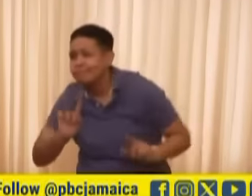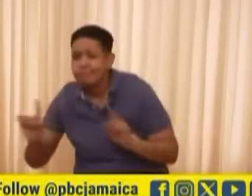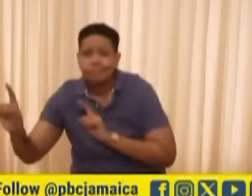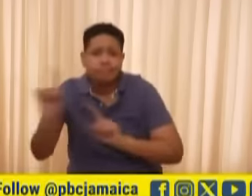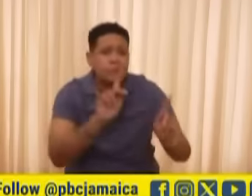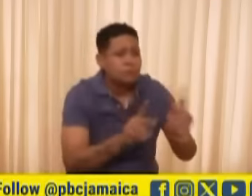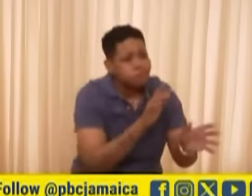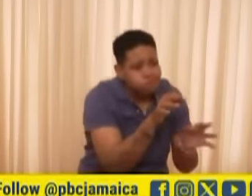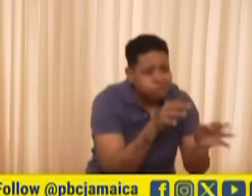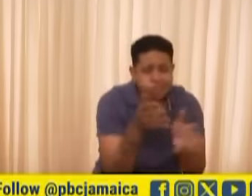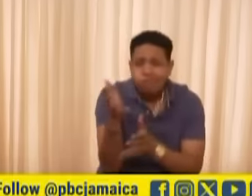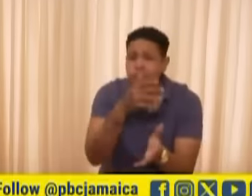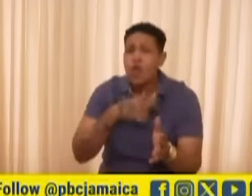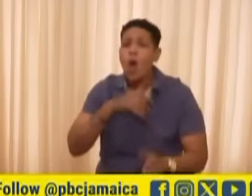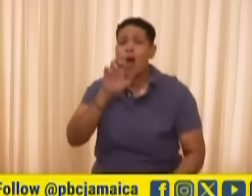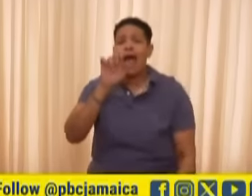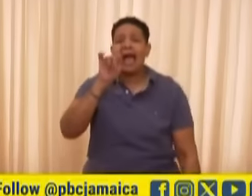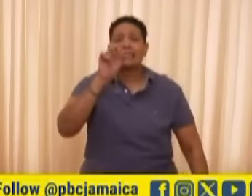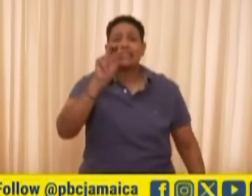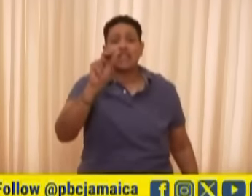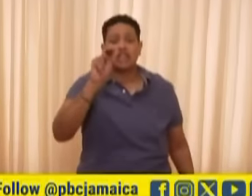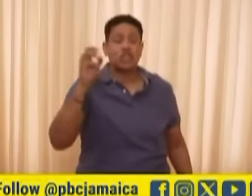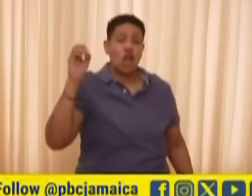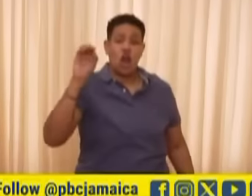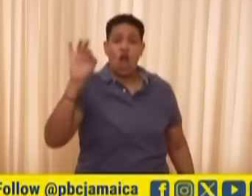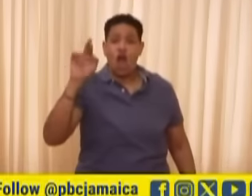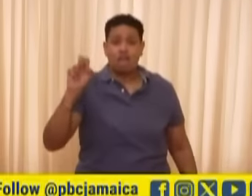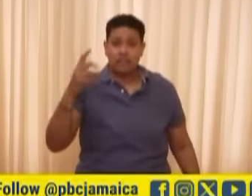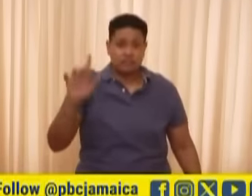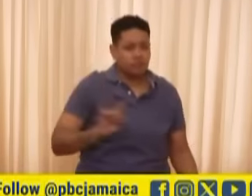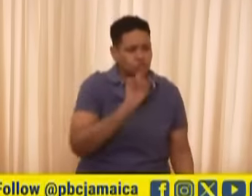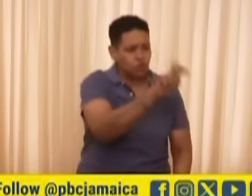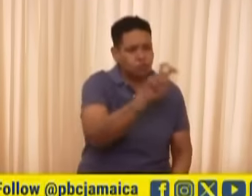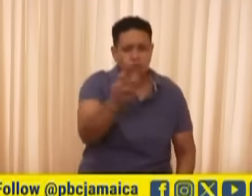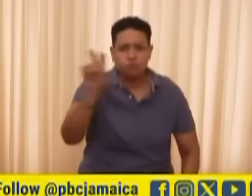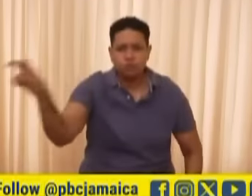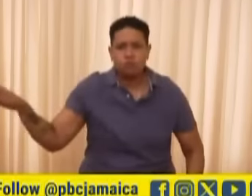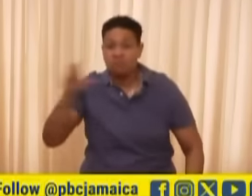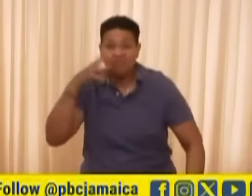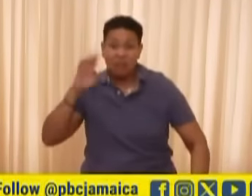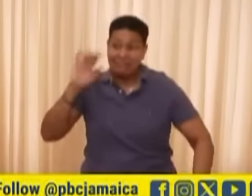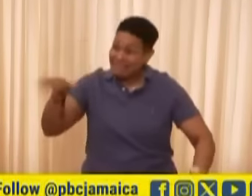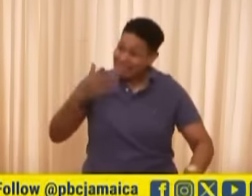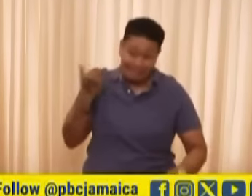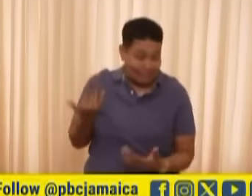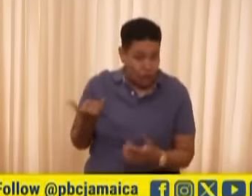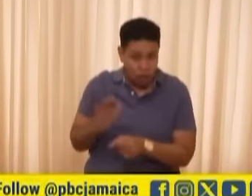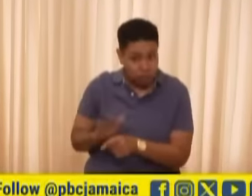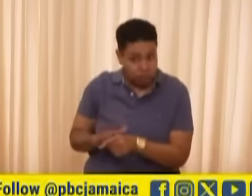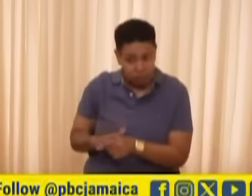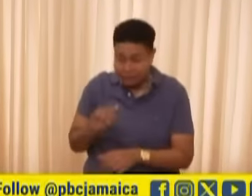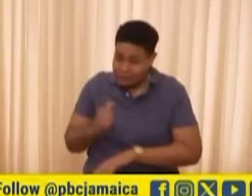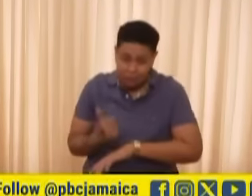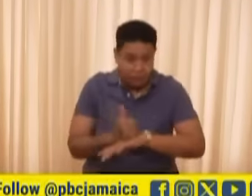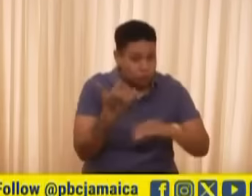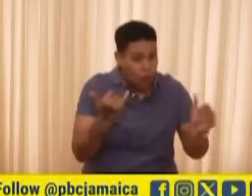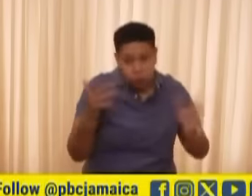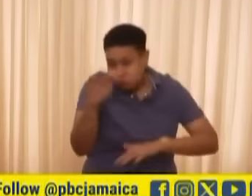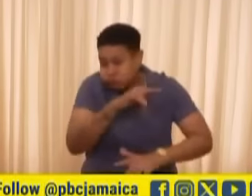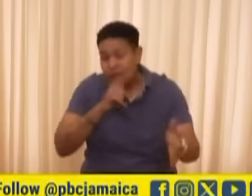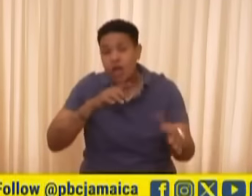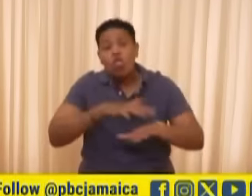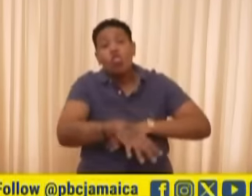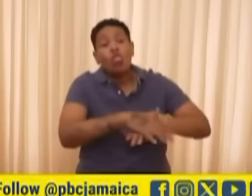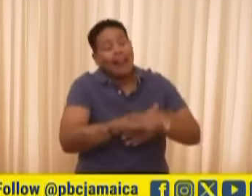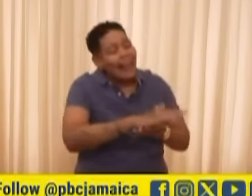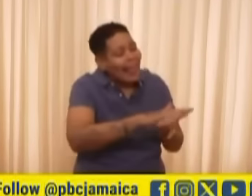our extension officers have been visiting with farmers, saying to them, put these precautions in place. Clear your drains